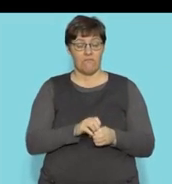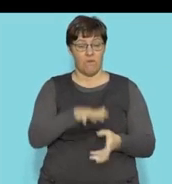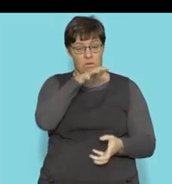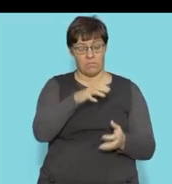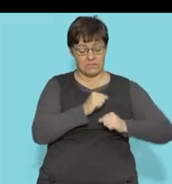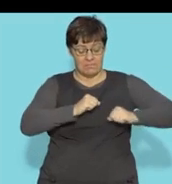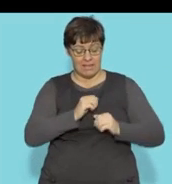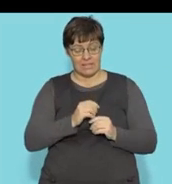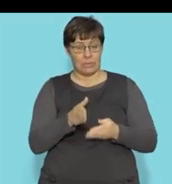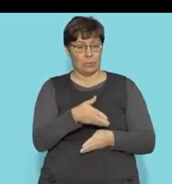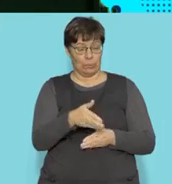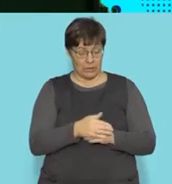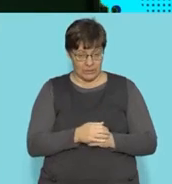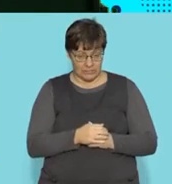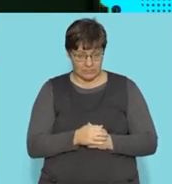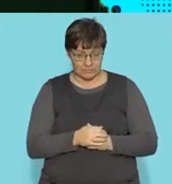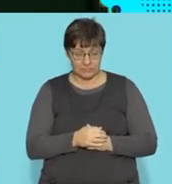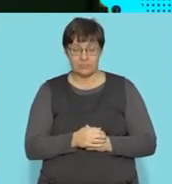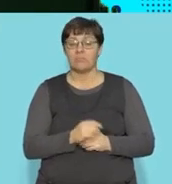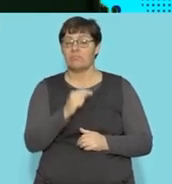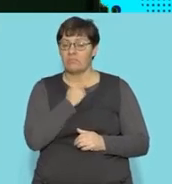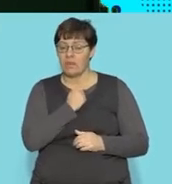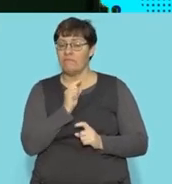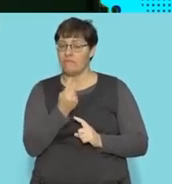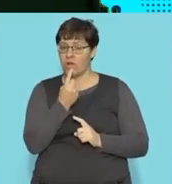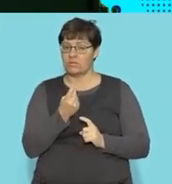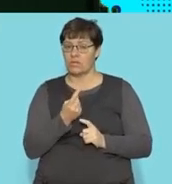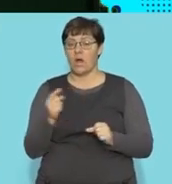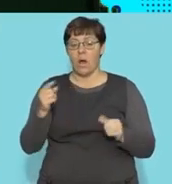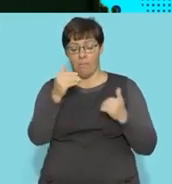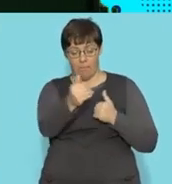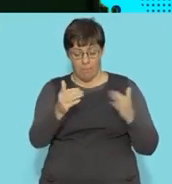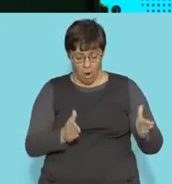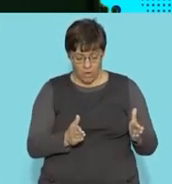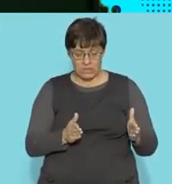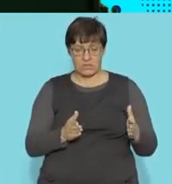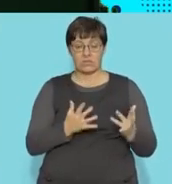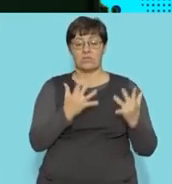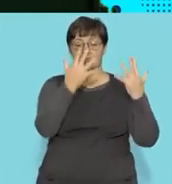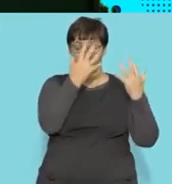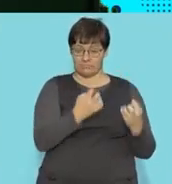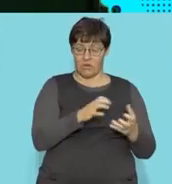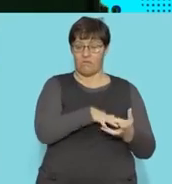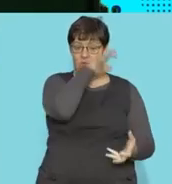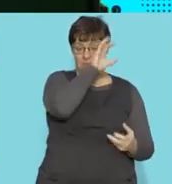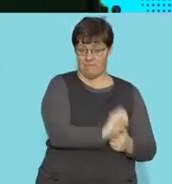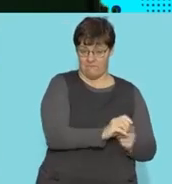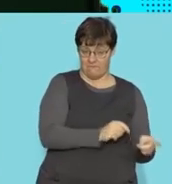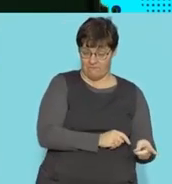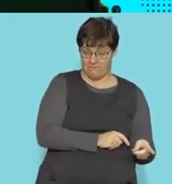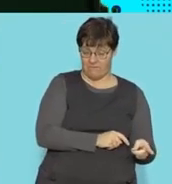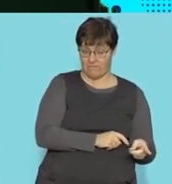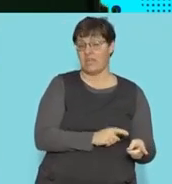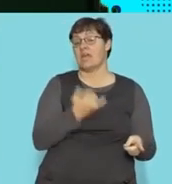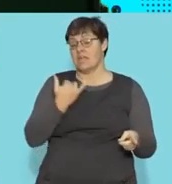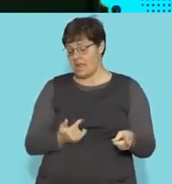the volume of the empty space, I'm first going to have to establish what the actual volume of the box is, and once I've